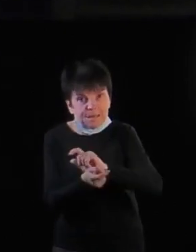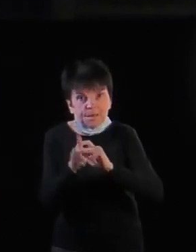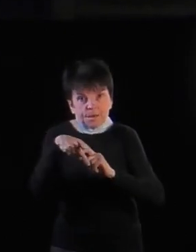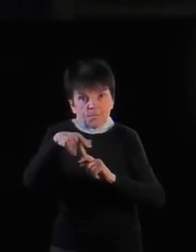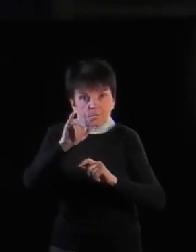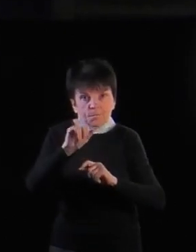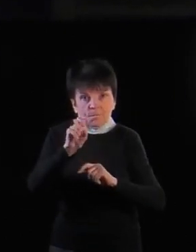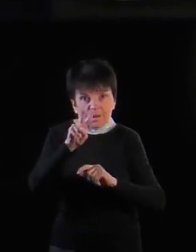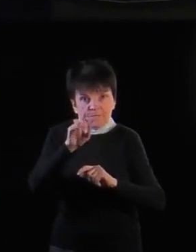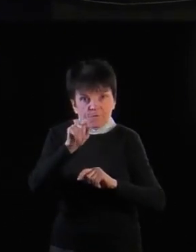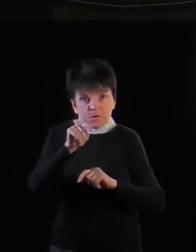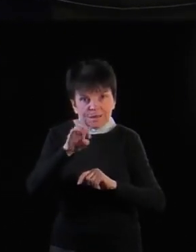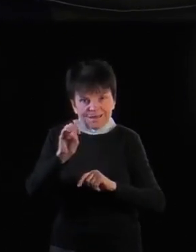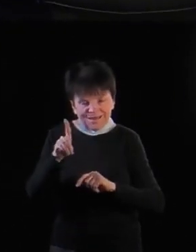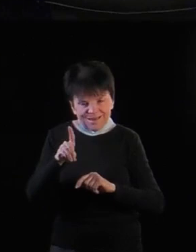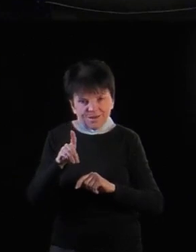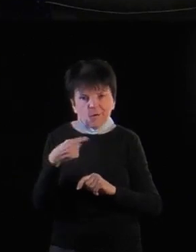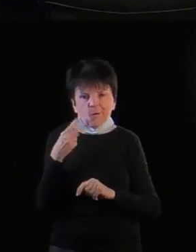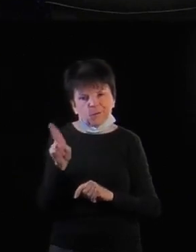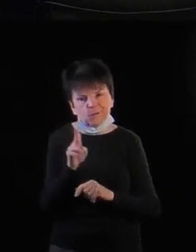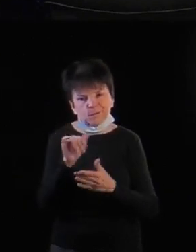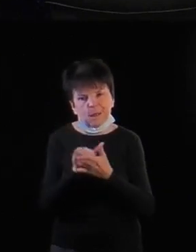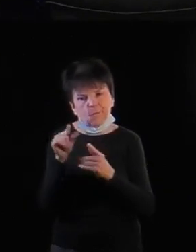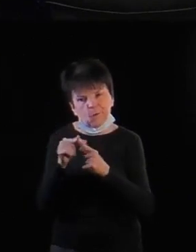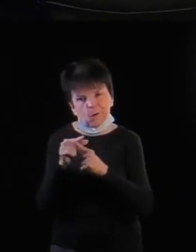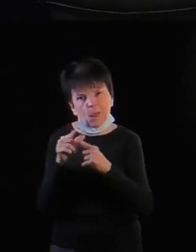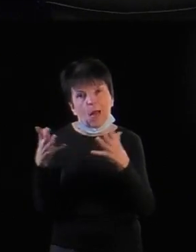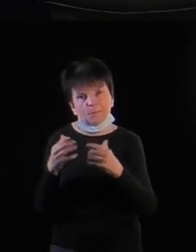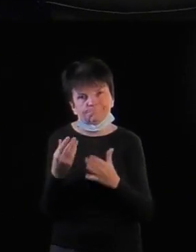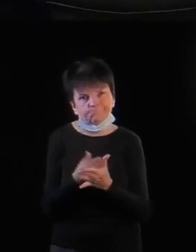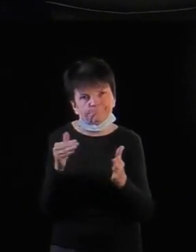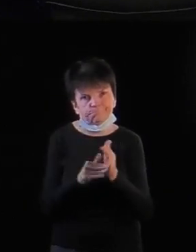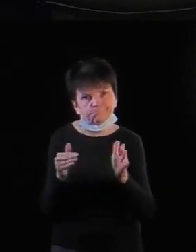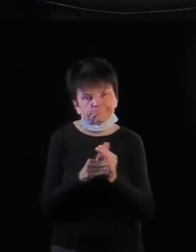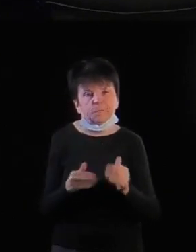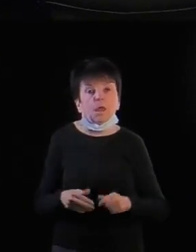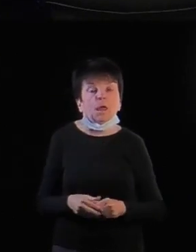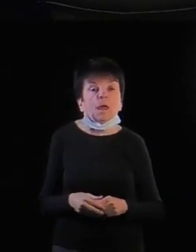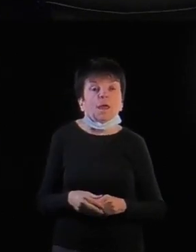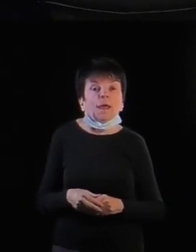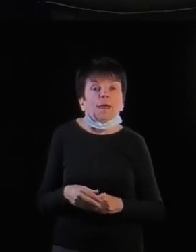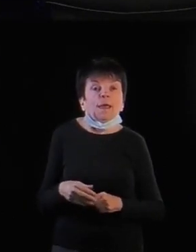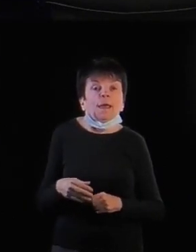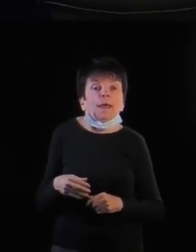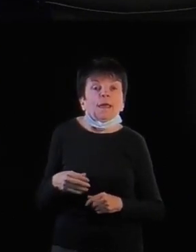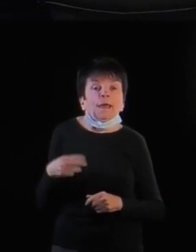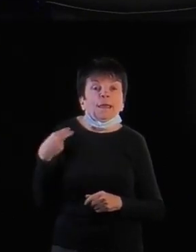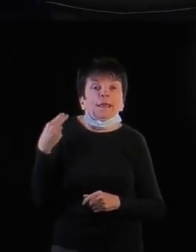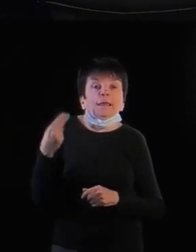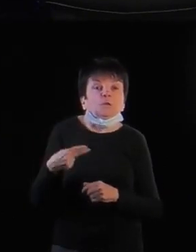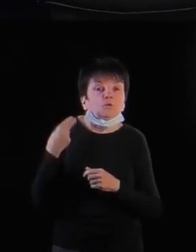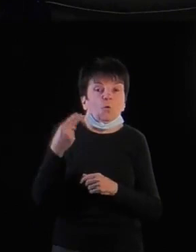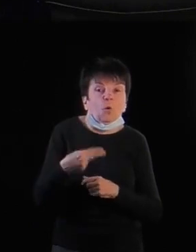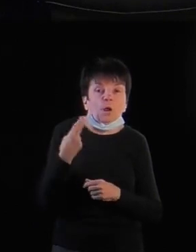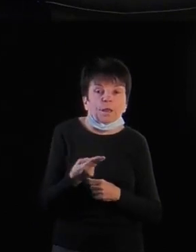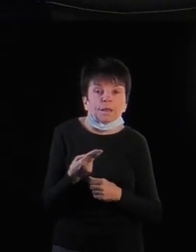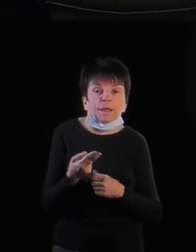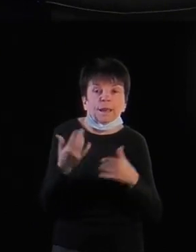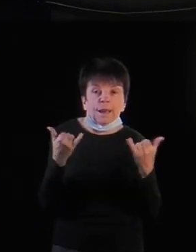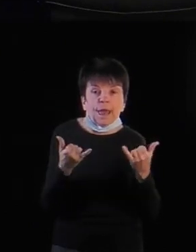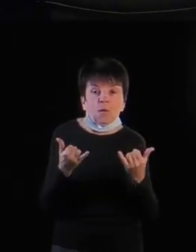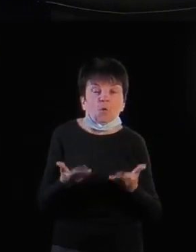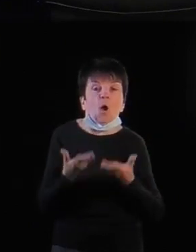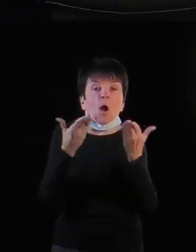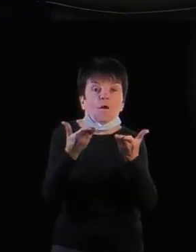this pandemic, that in the midst of this pivot and now historically offering a Saturday night service